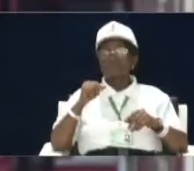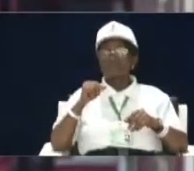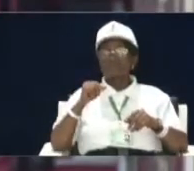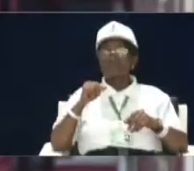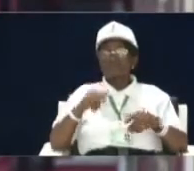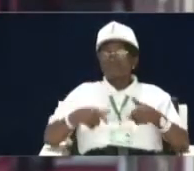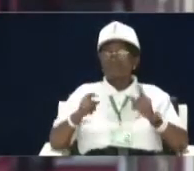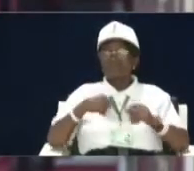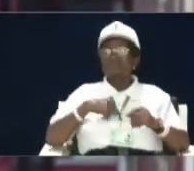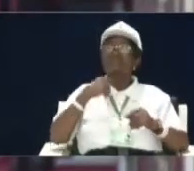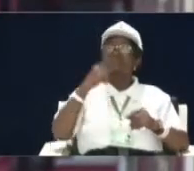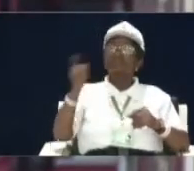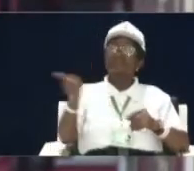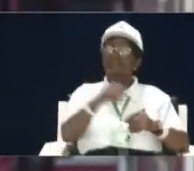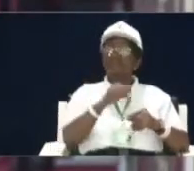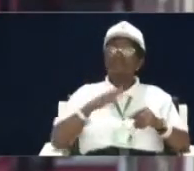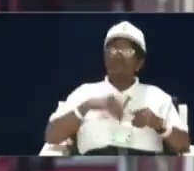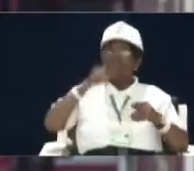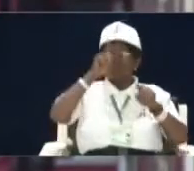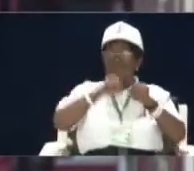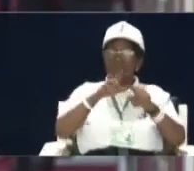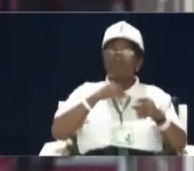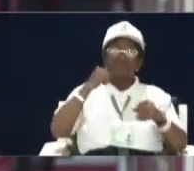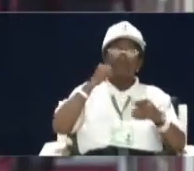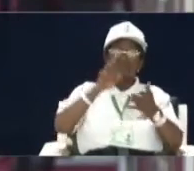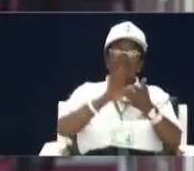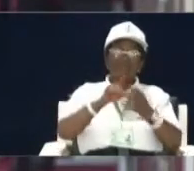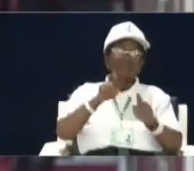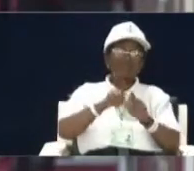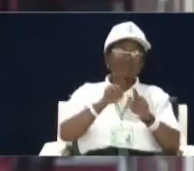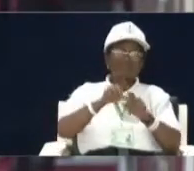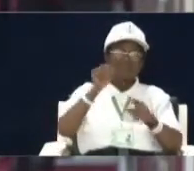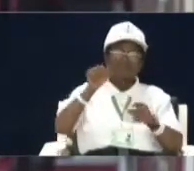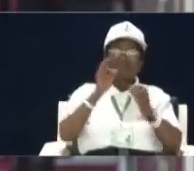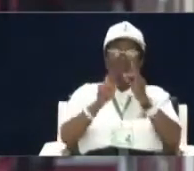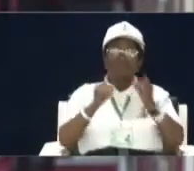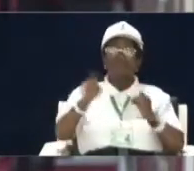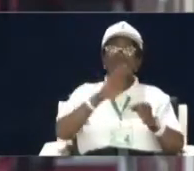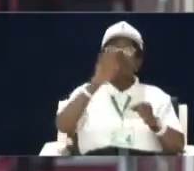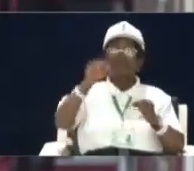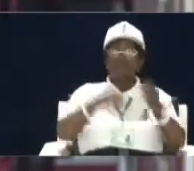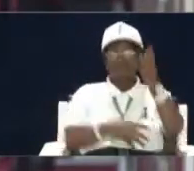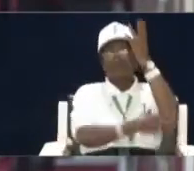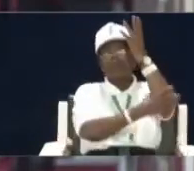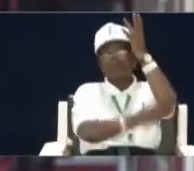Let me tell you, my brothers and sisters, if you are poor,